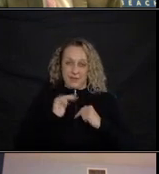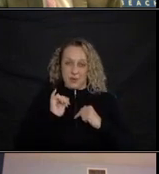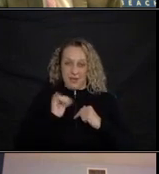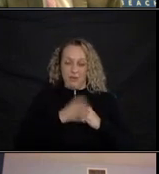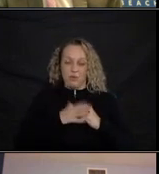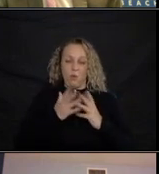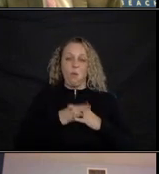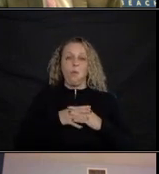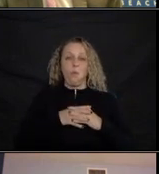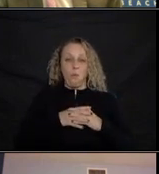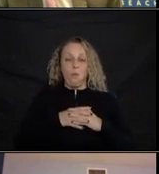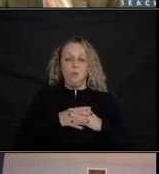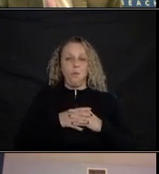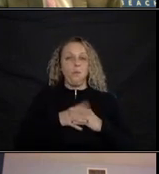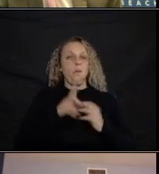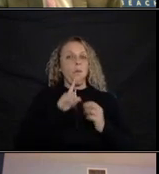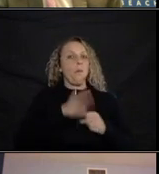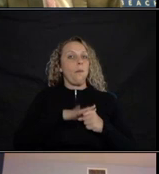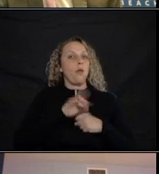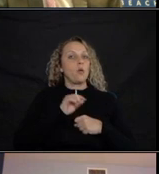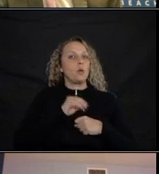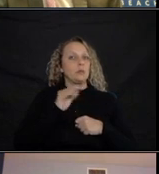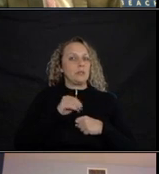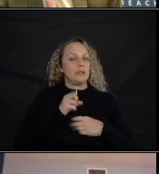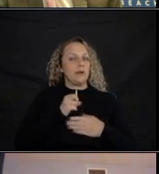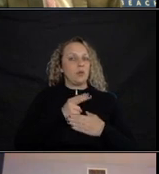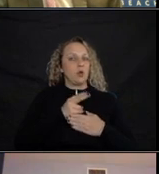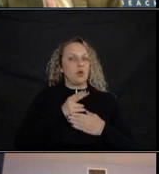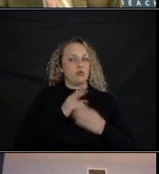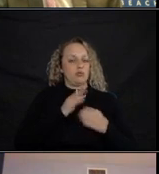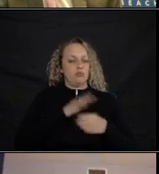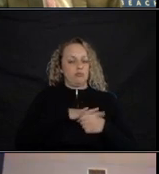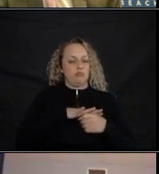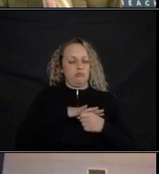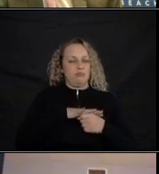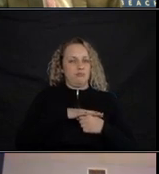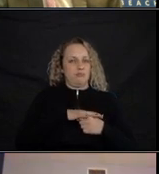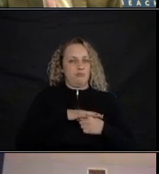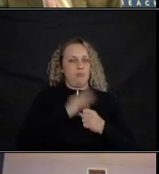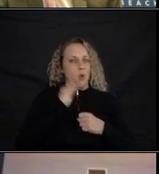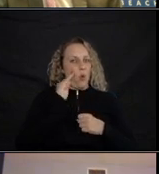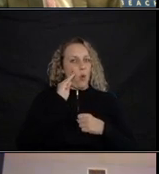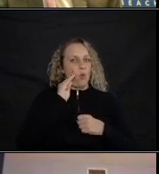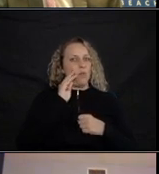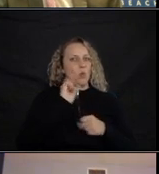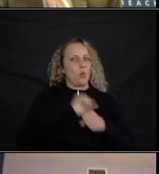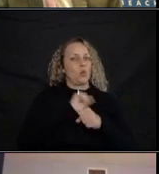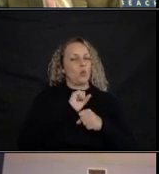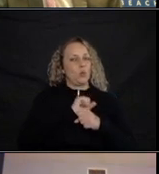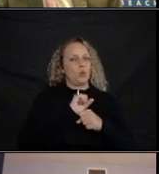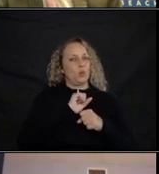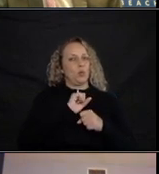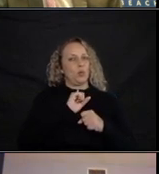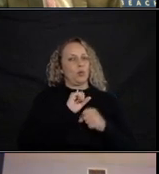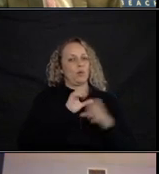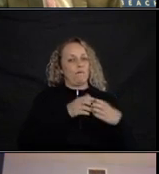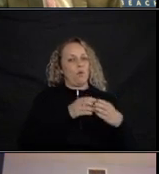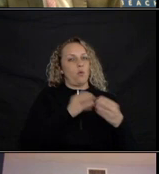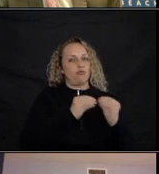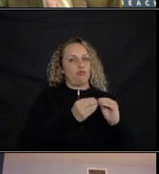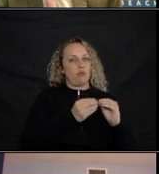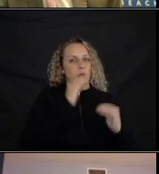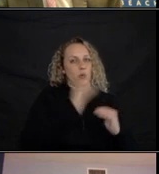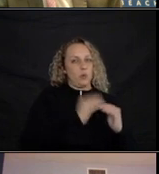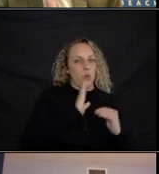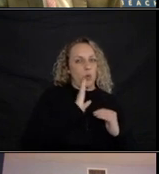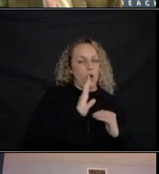So what we're committing to is 20% of the approved units on the site, we are going to sell at a workforce rate. But the workforce rate